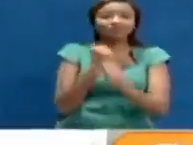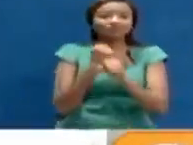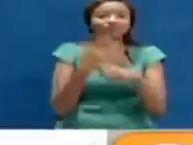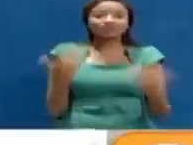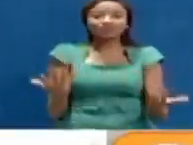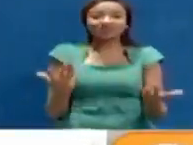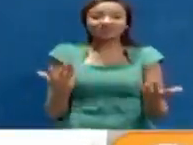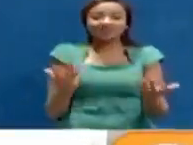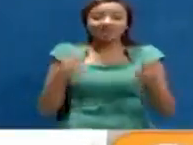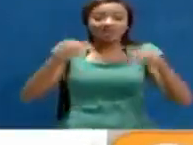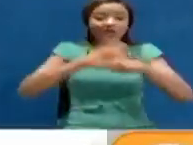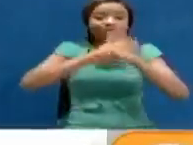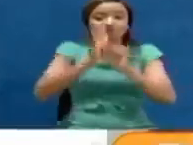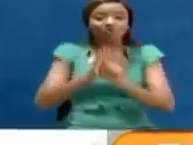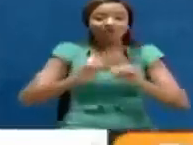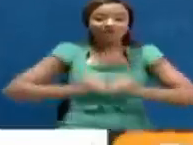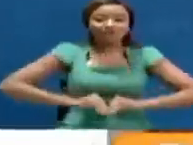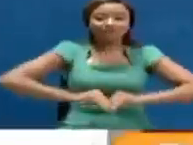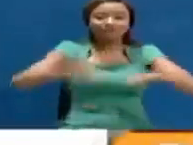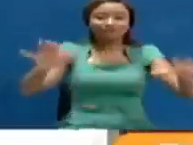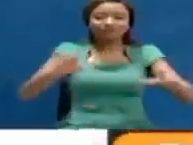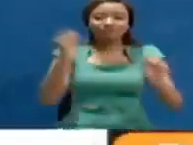Infections have now crossed the 12,000 mark.